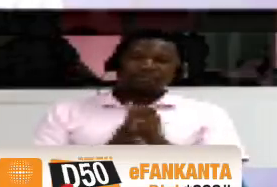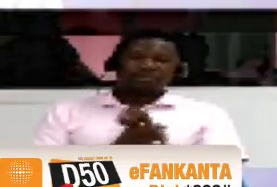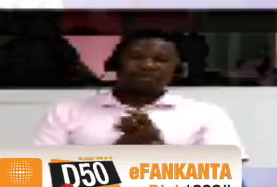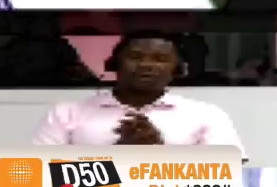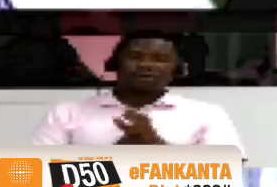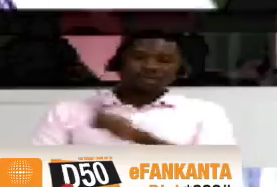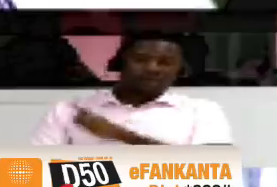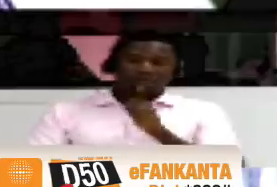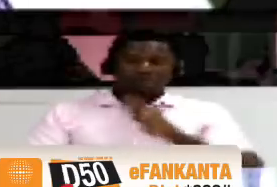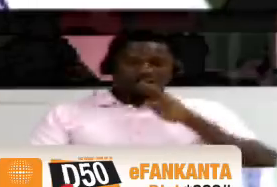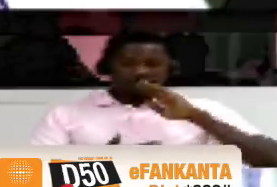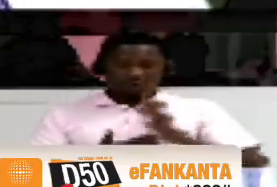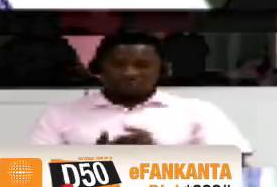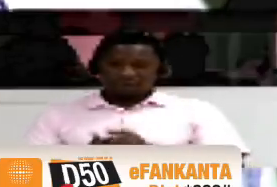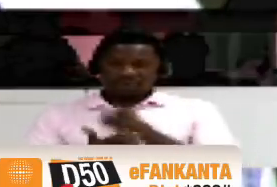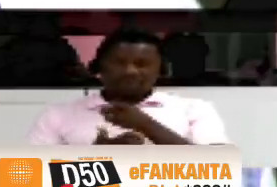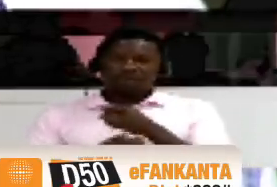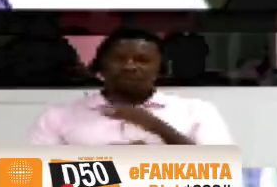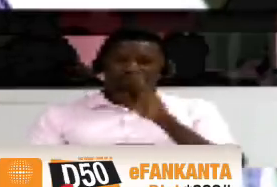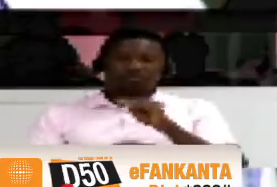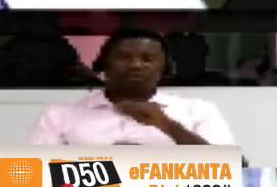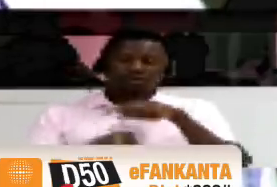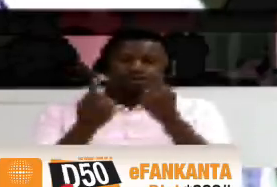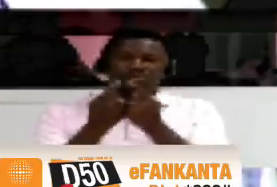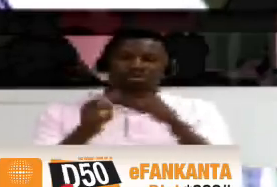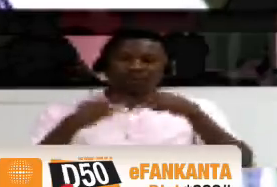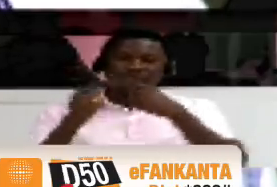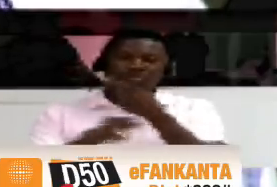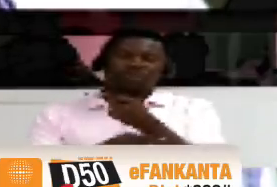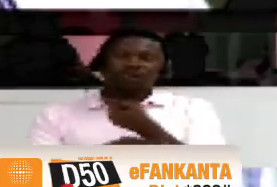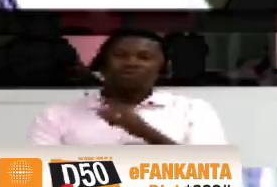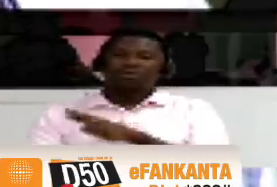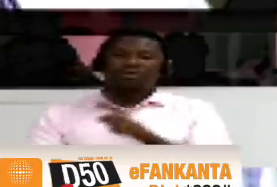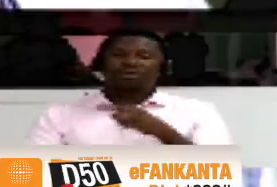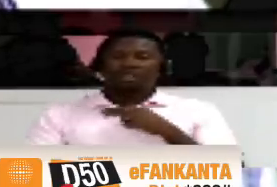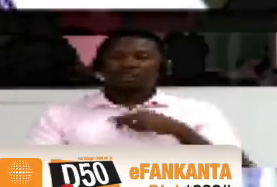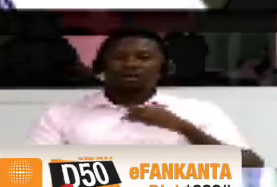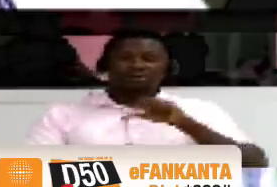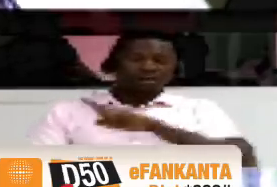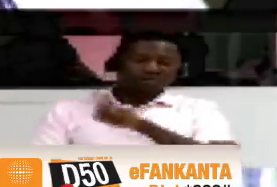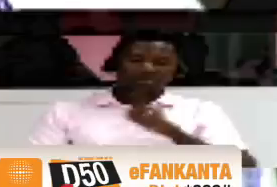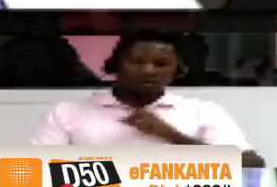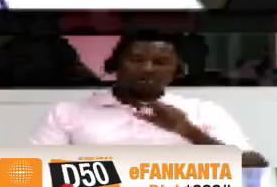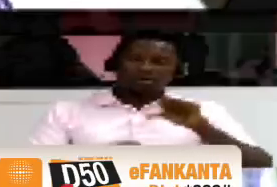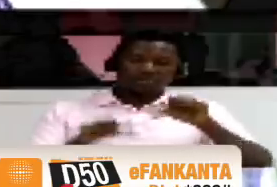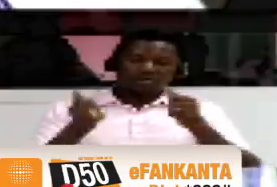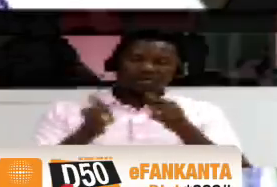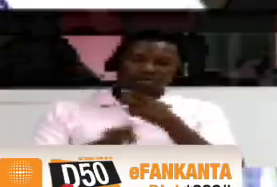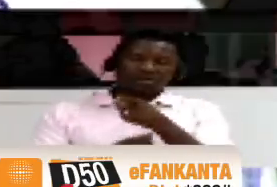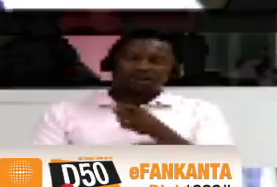So they were promising that they would actually do something about it, not that they had already started doing exactly. it. Exactly. That was your understanding exactly. of